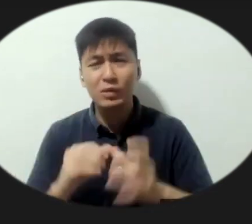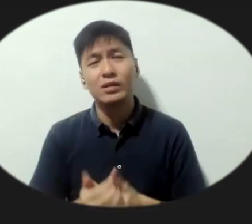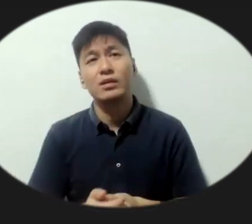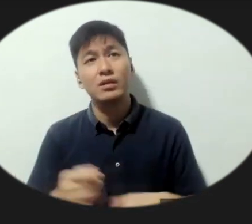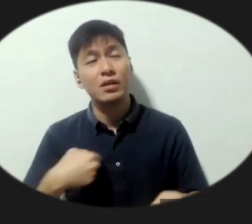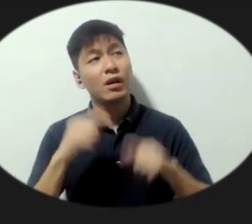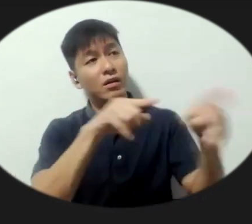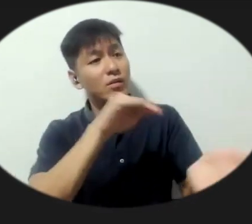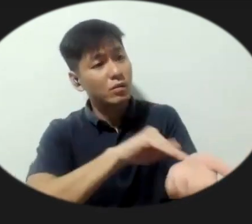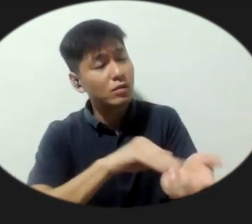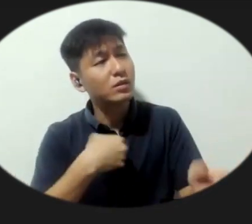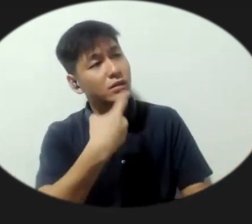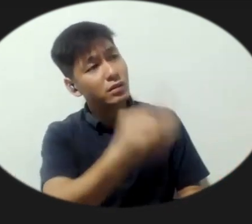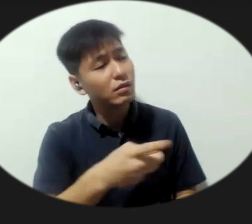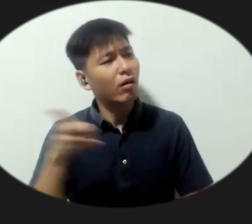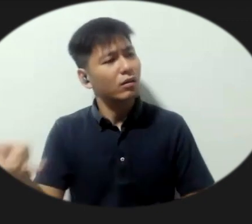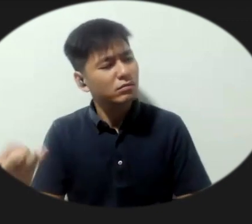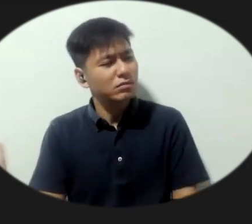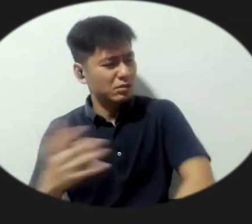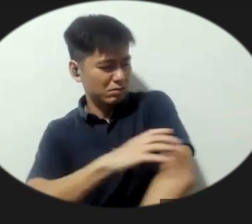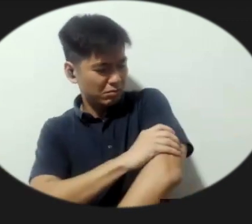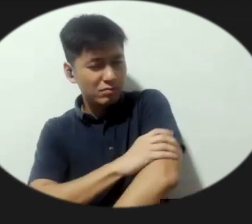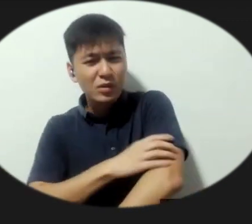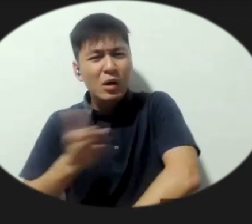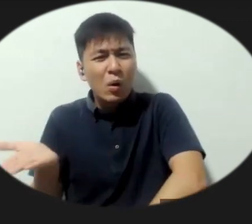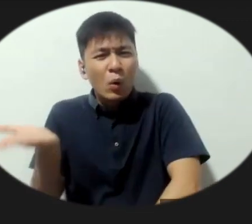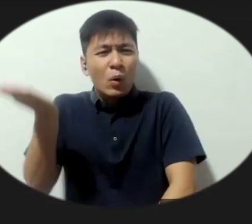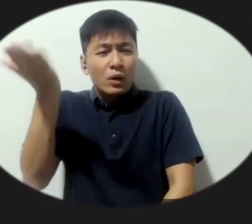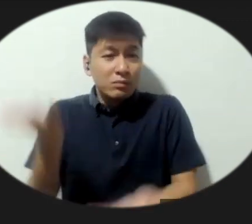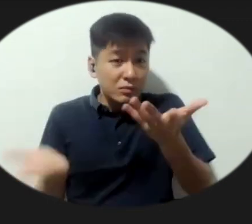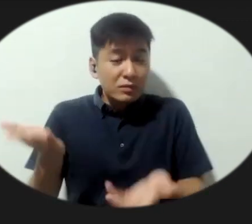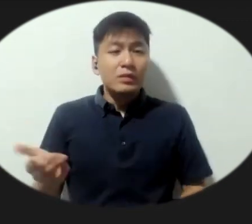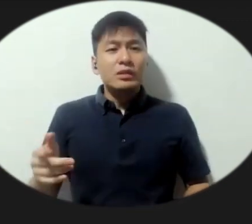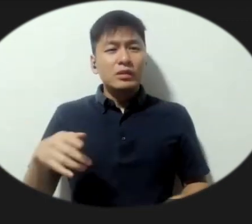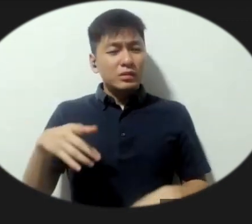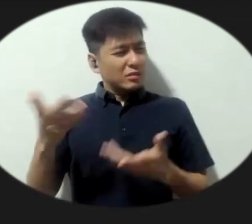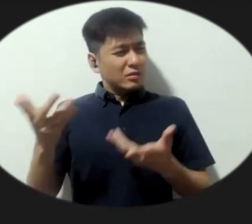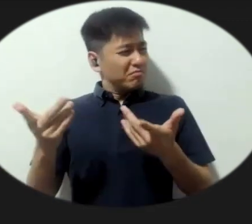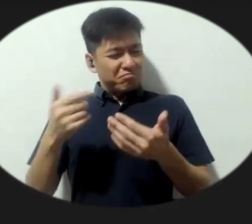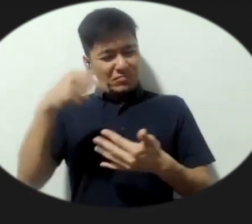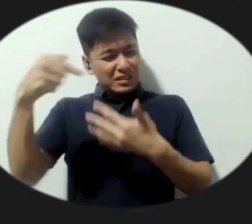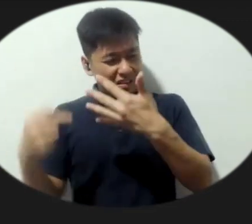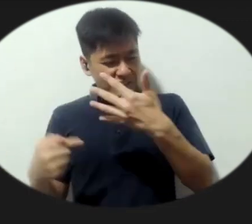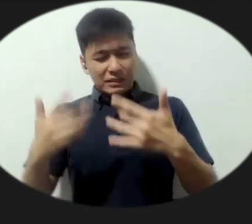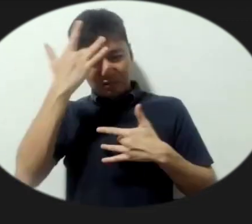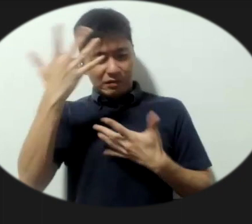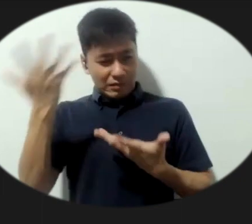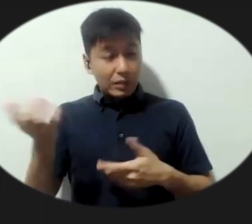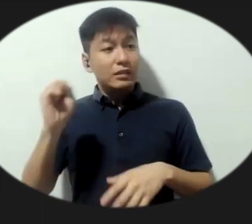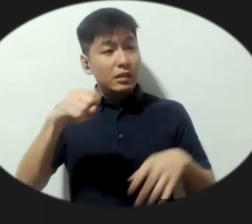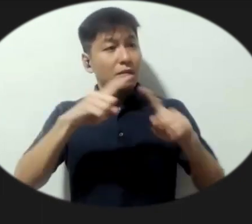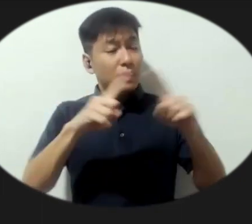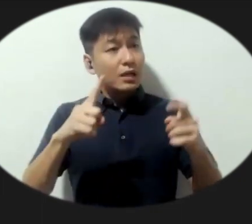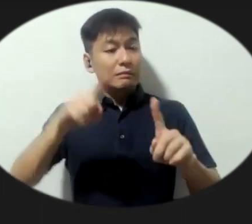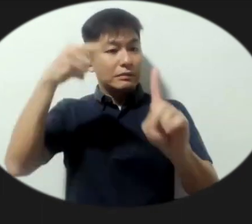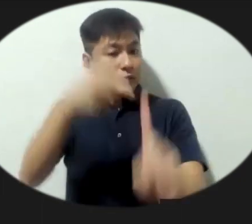with his blood pressure, with his diabetes, but we would never speak about the forgetting, would never speak about the issues we are facing with him